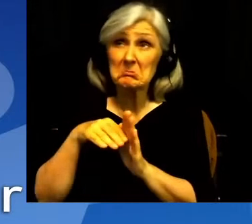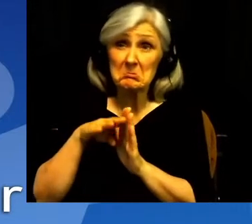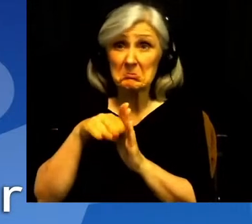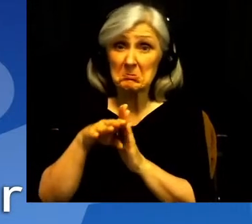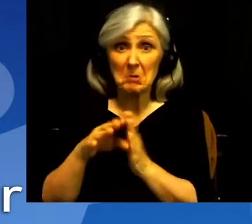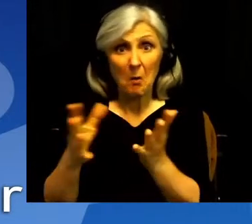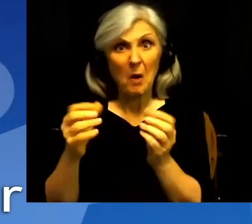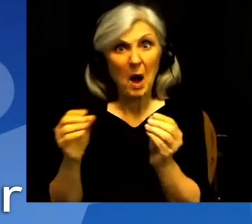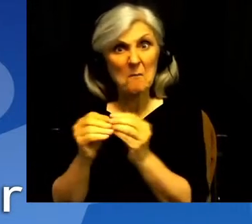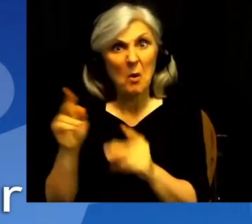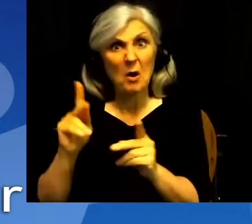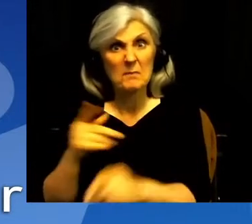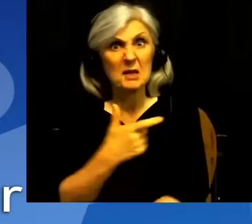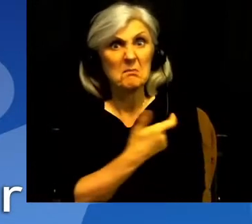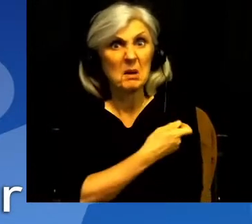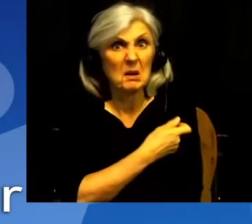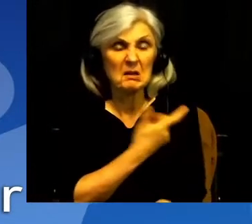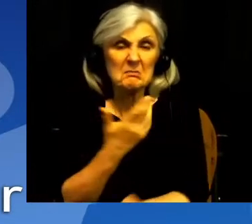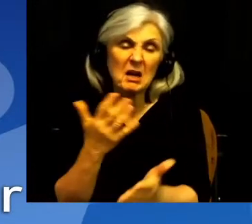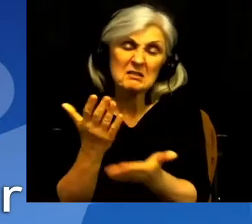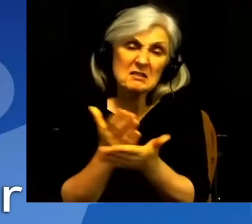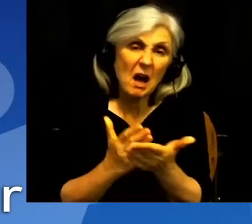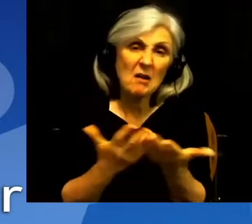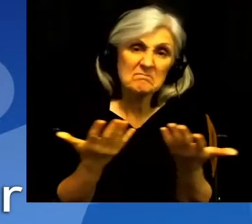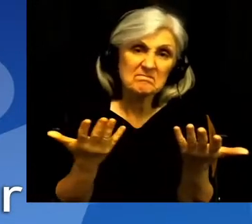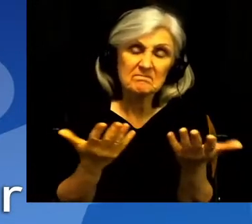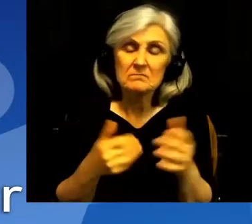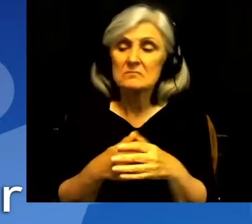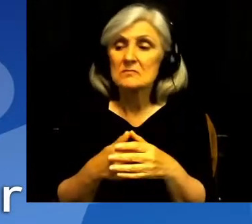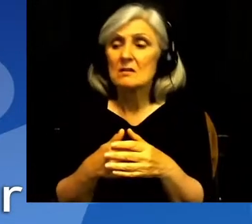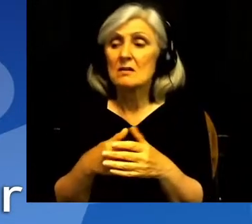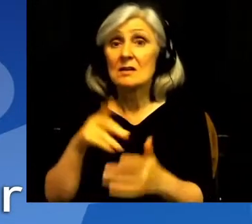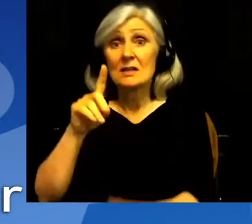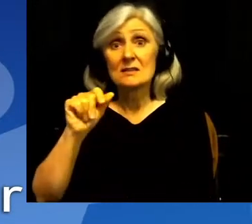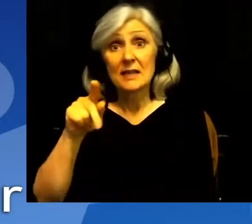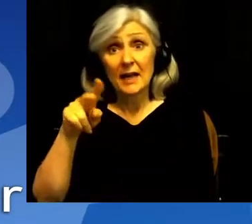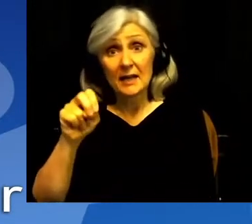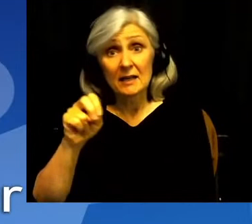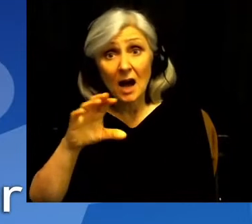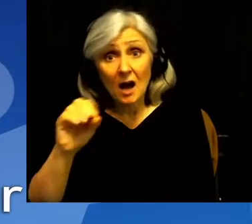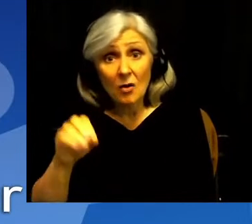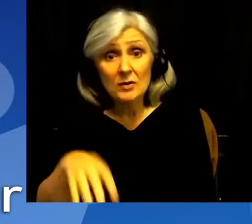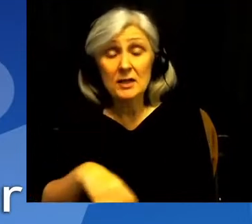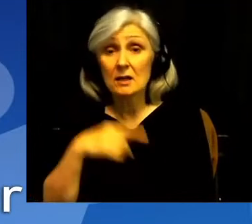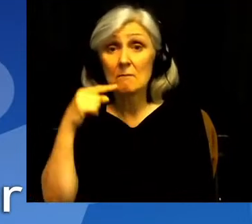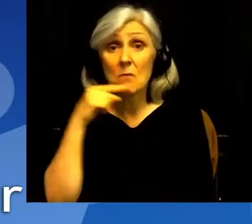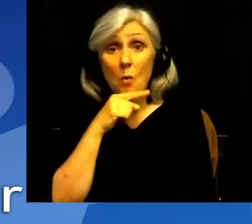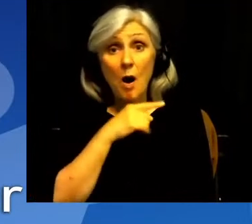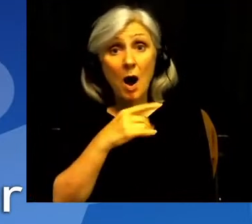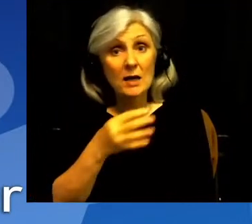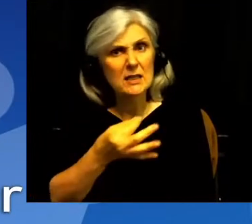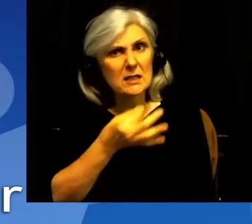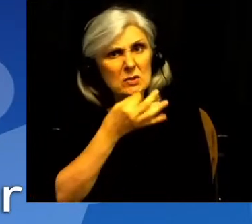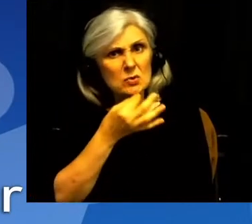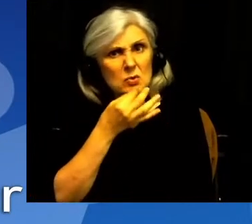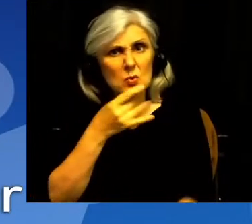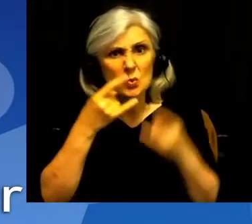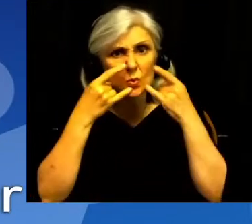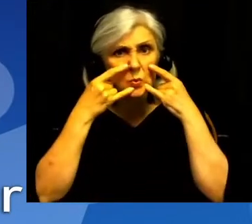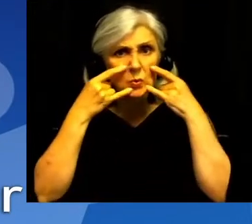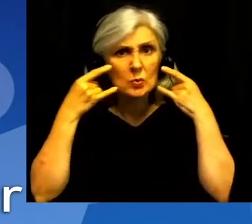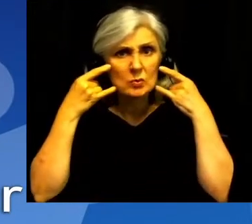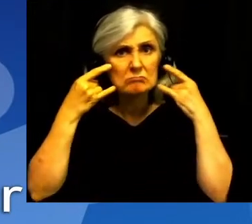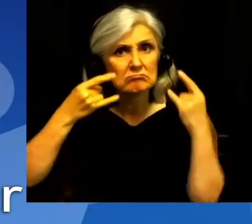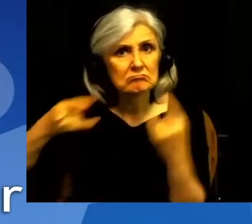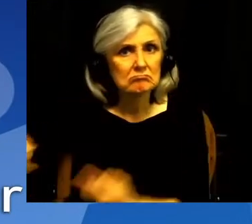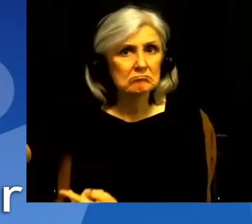mask mandates and COVID restrictions like in Dane County and Milwaukee are about to go away. Can you just give an